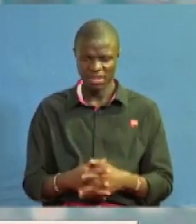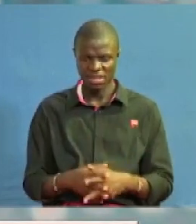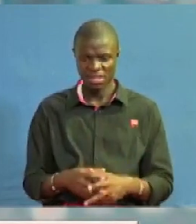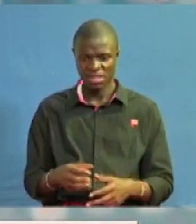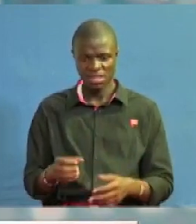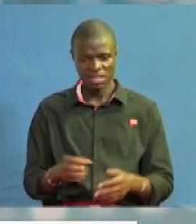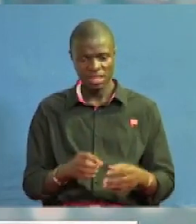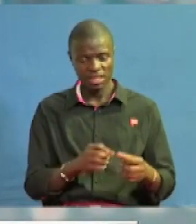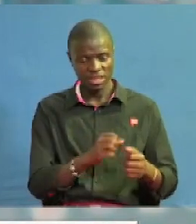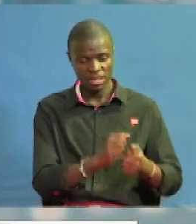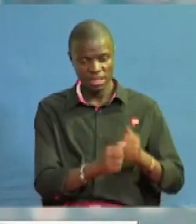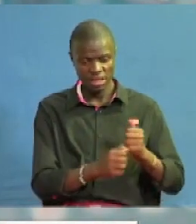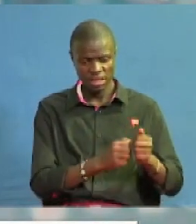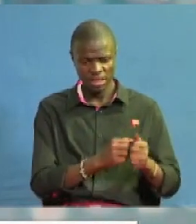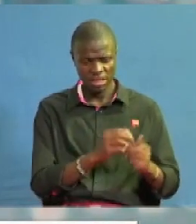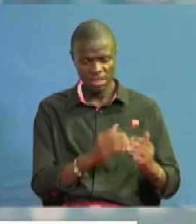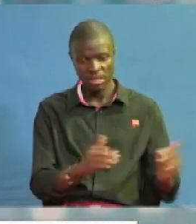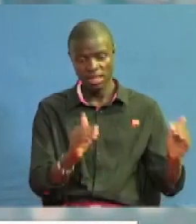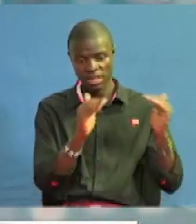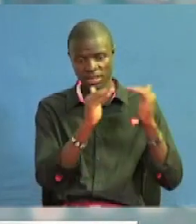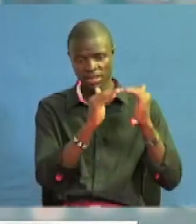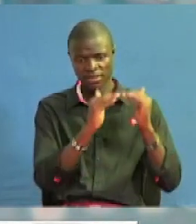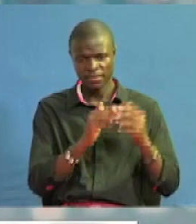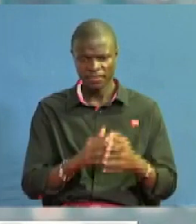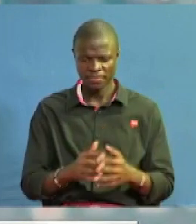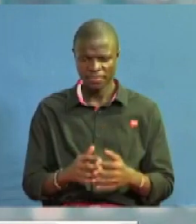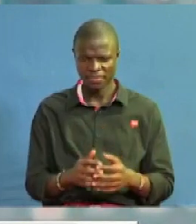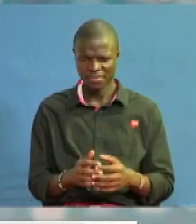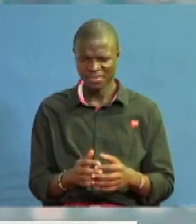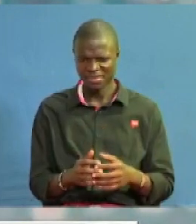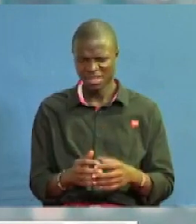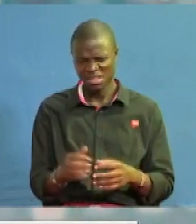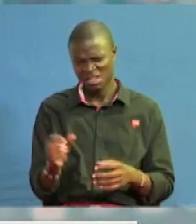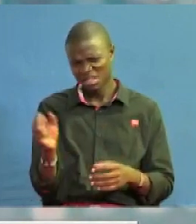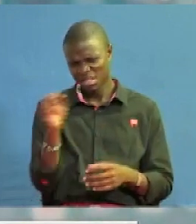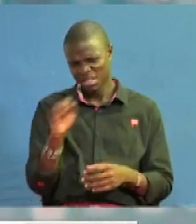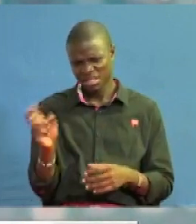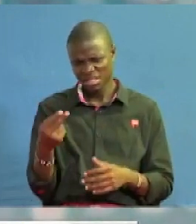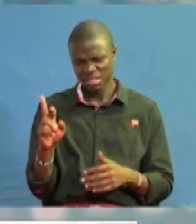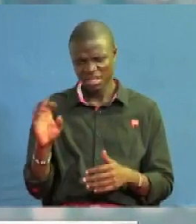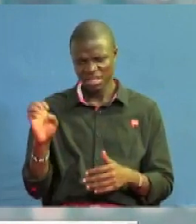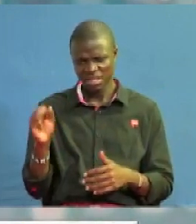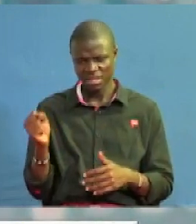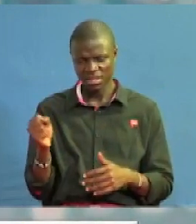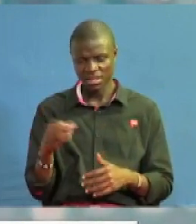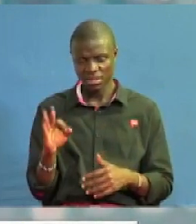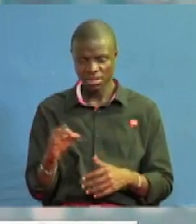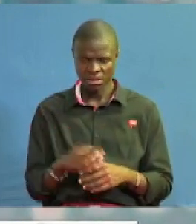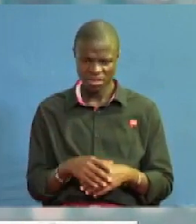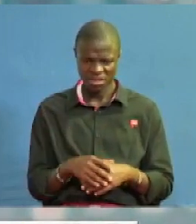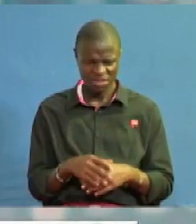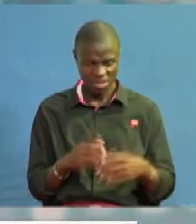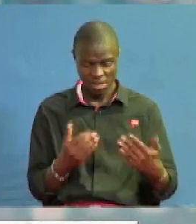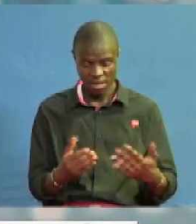is shares, and another one is equities. So when you hear stocks, shares, or equities, it means the same thing. Yeah.